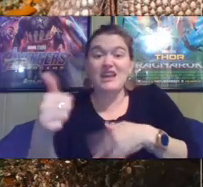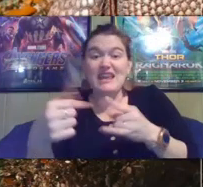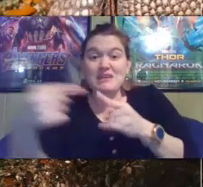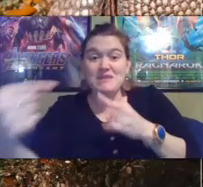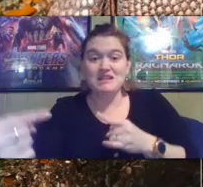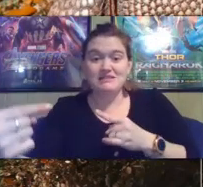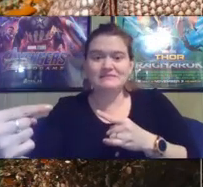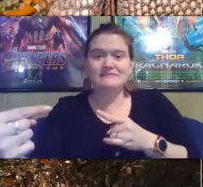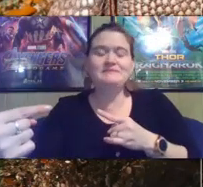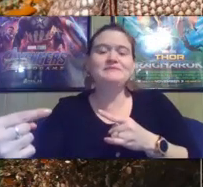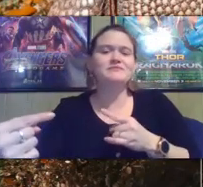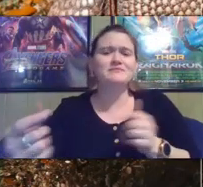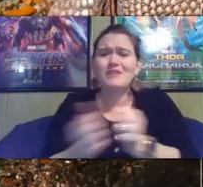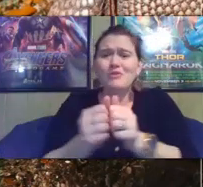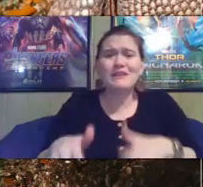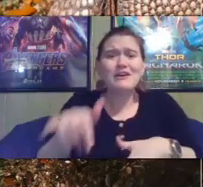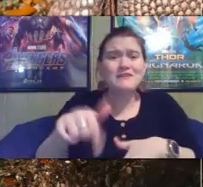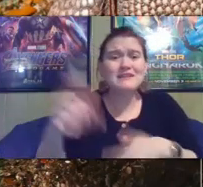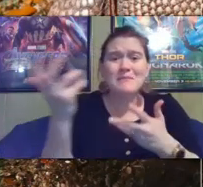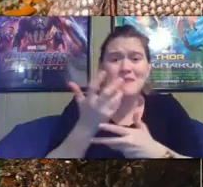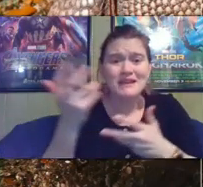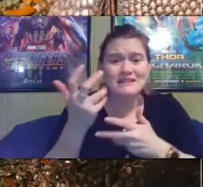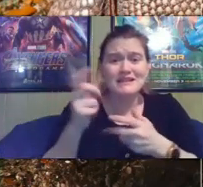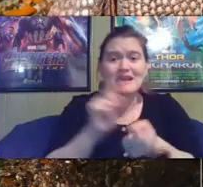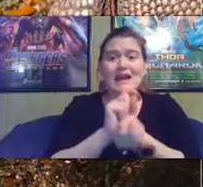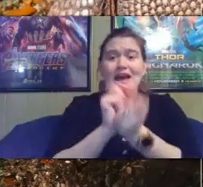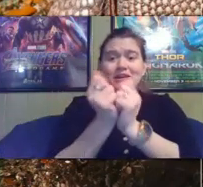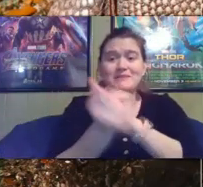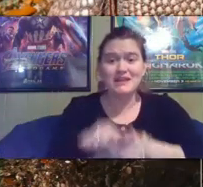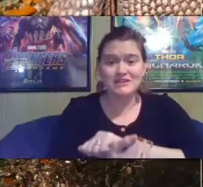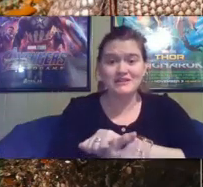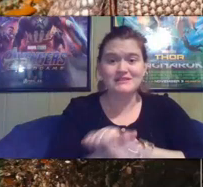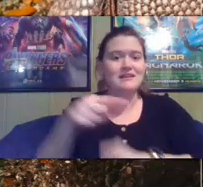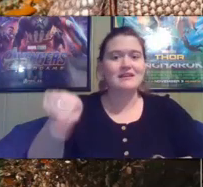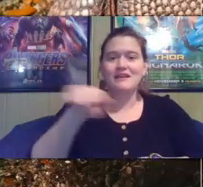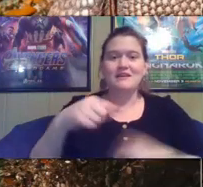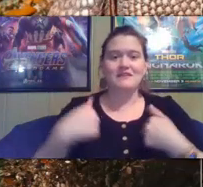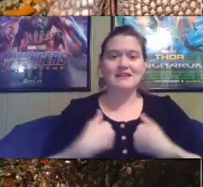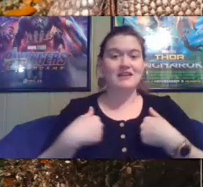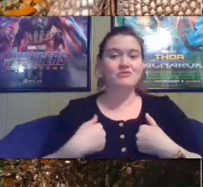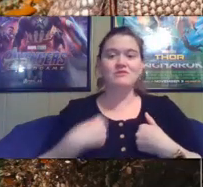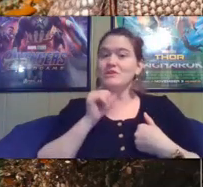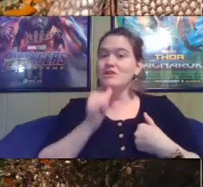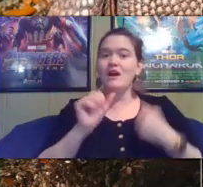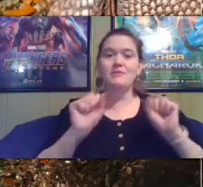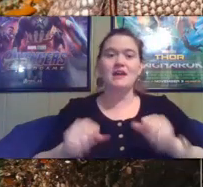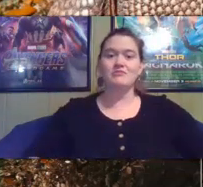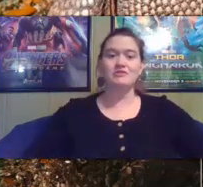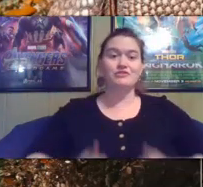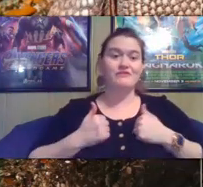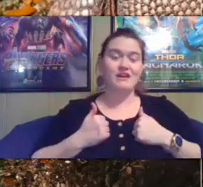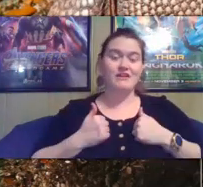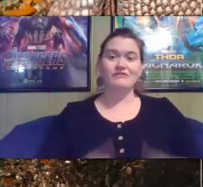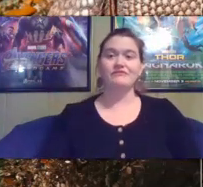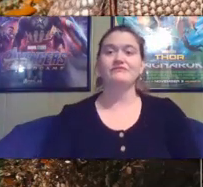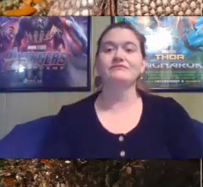scares enemies. Without these amazing adaptations, these animals would not be able